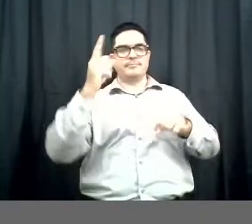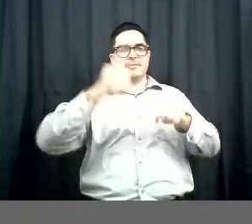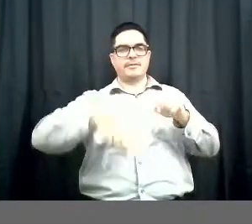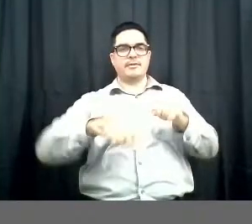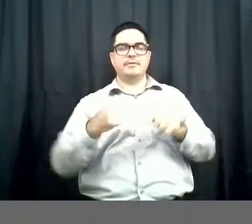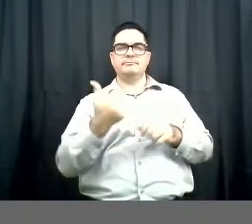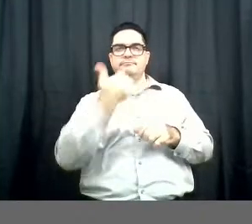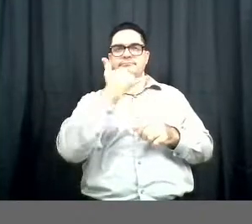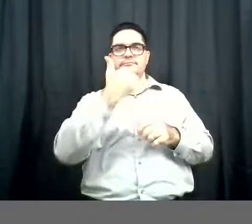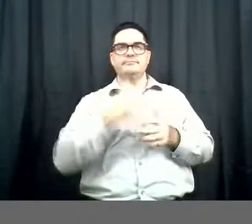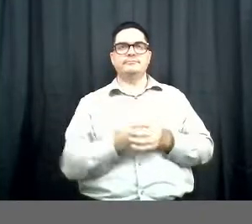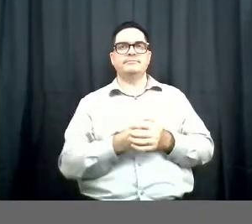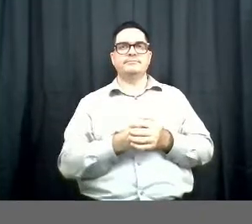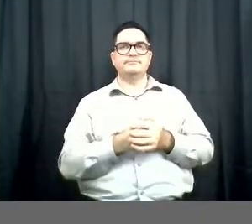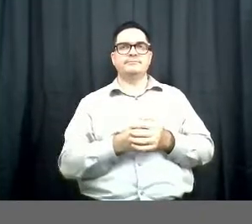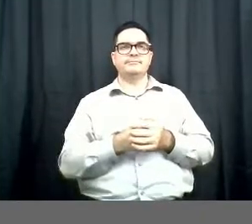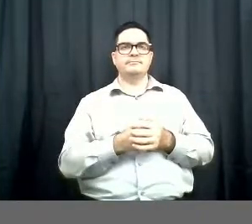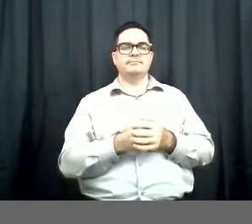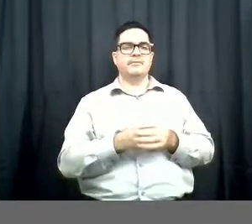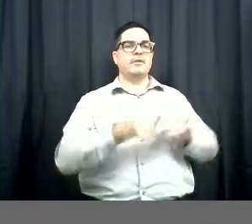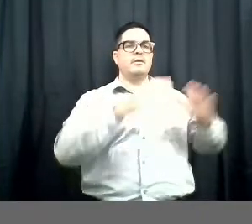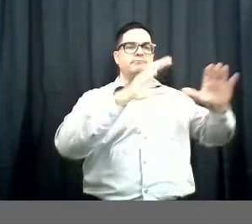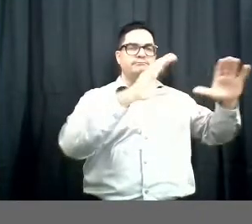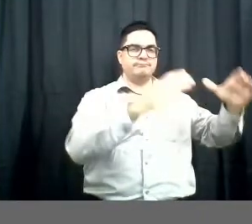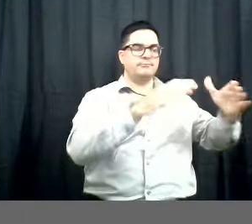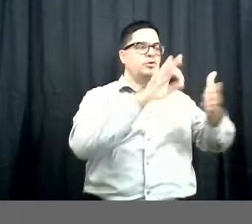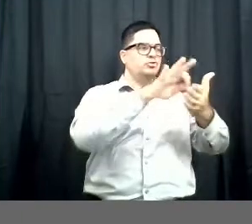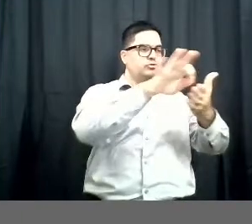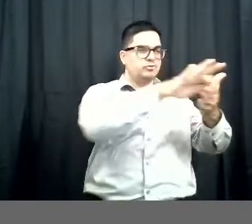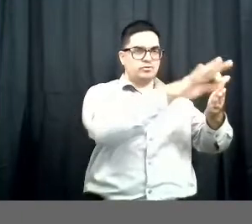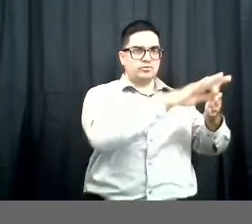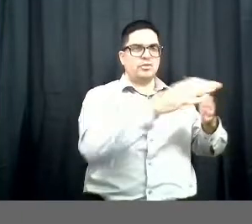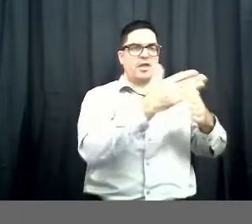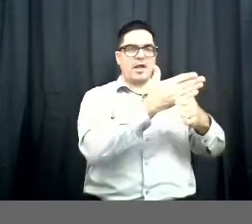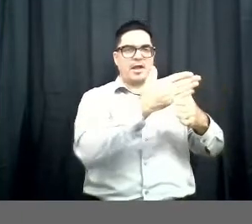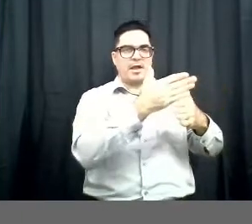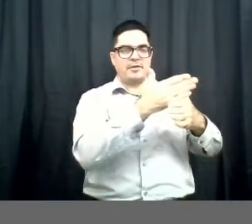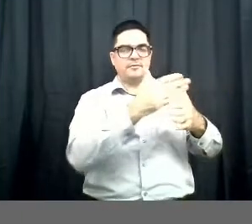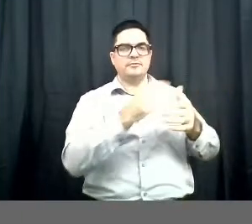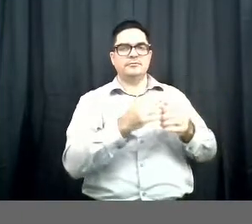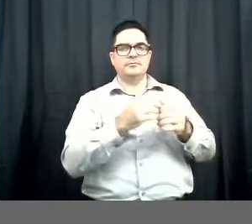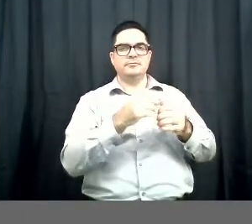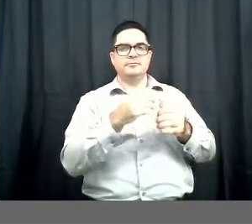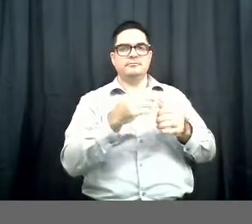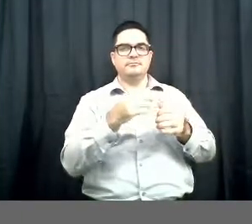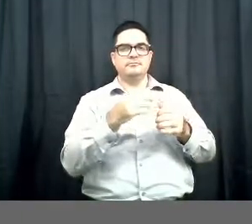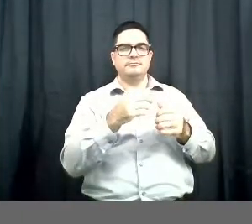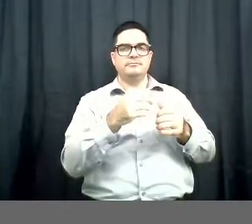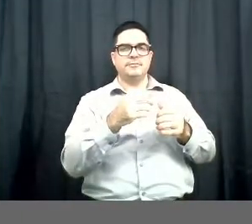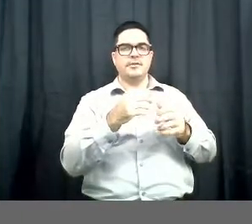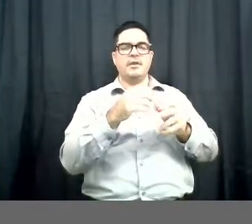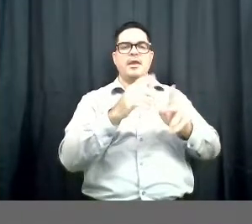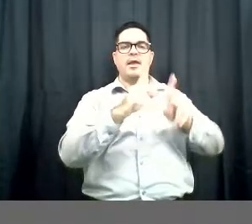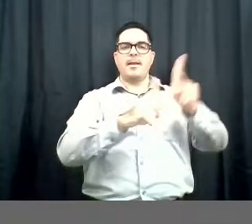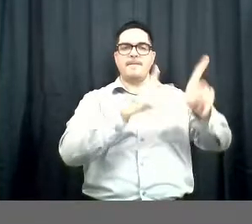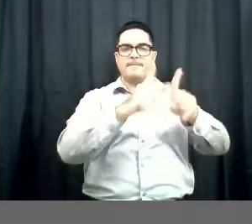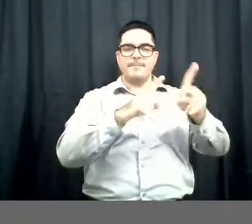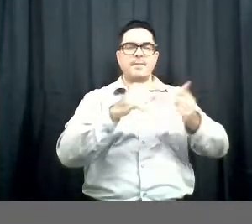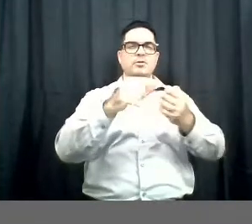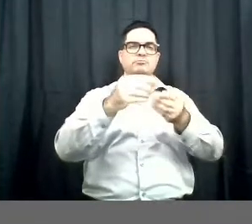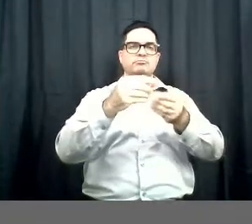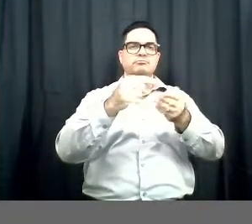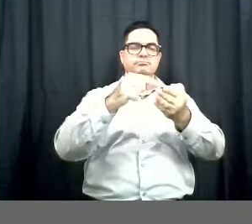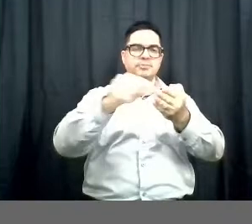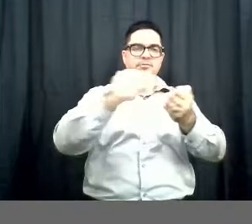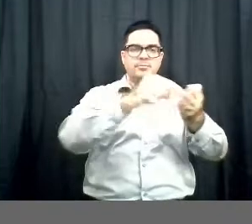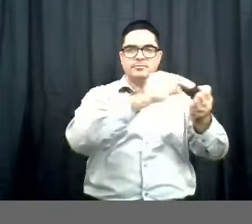implied headcount based on average salaries. And what this shows is where personnel spending was in FY17 before the board, where